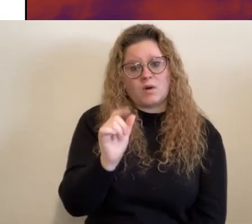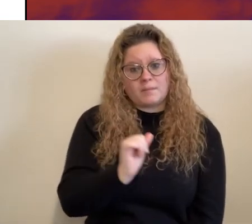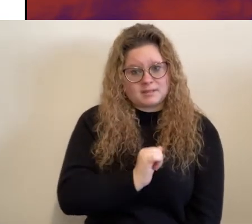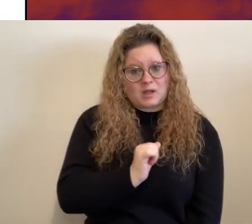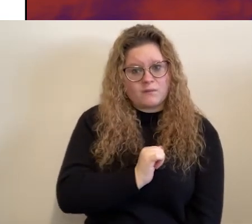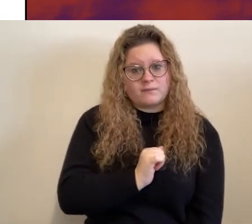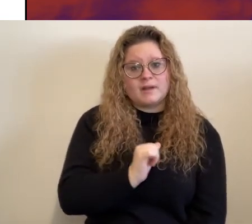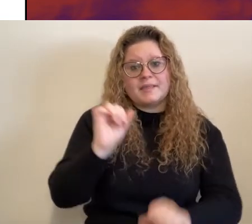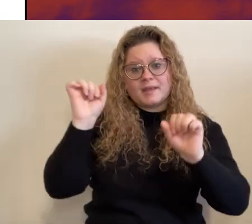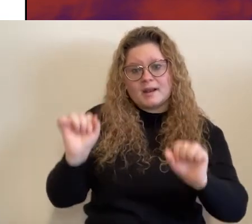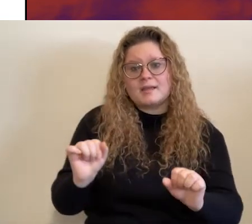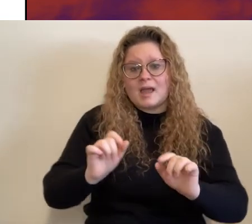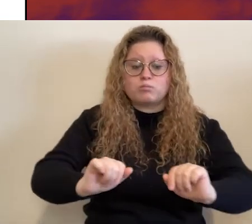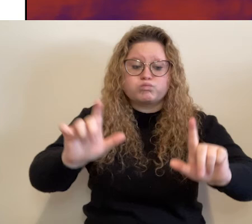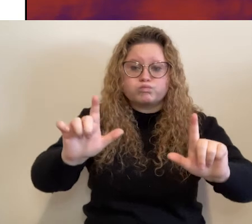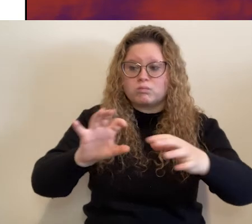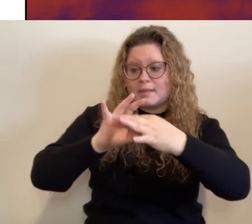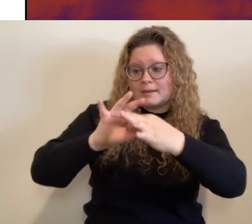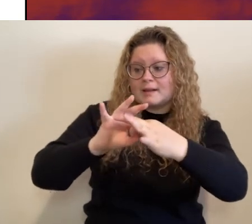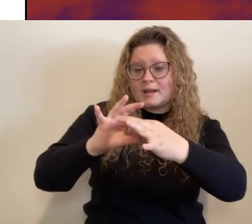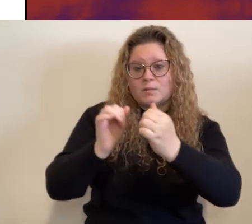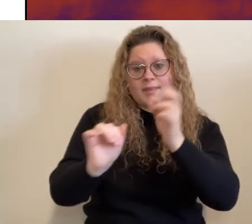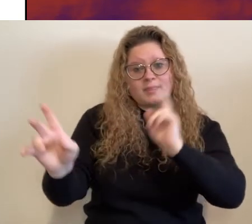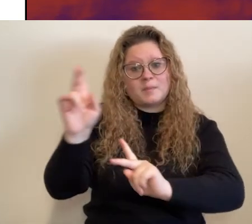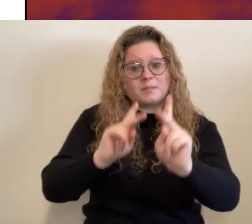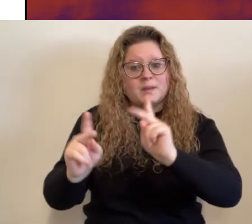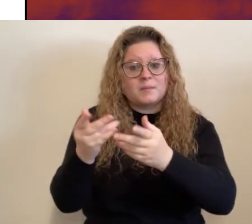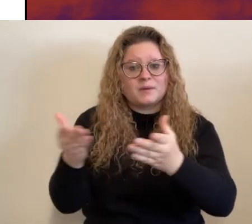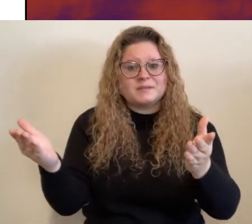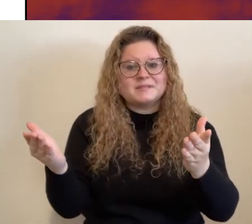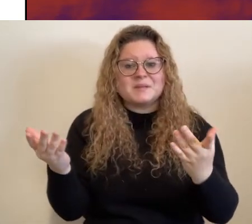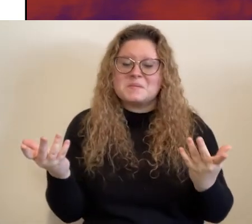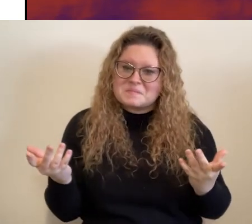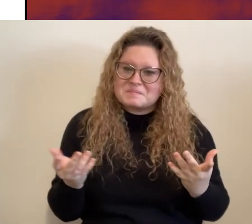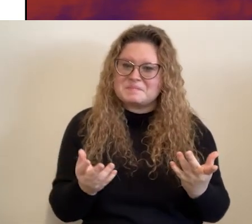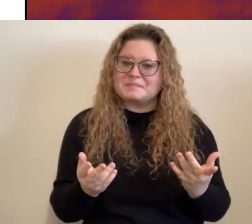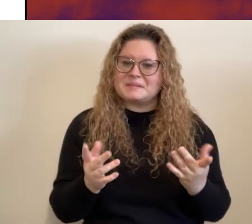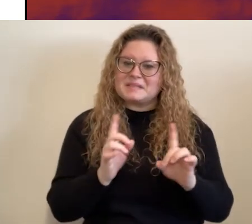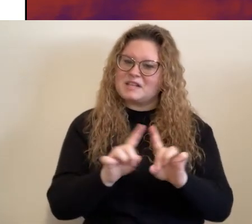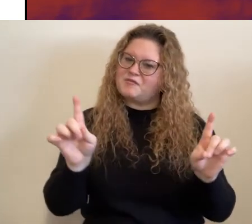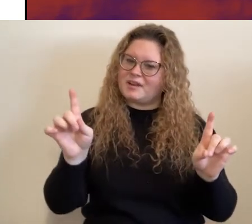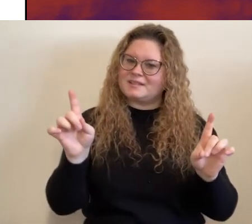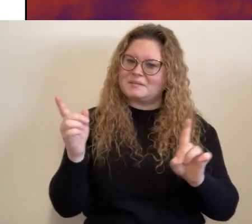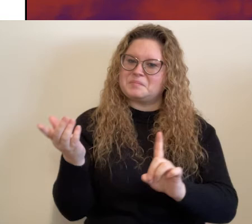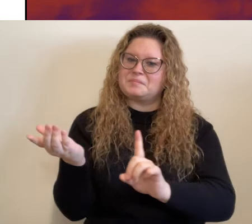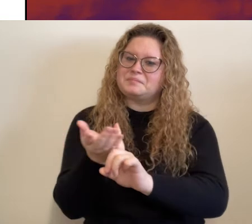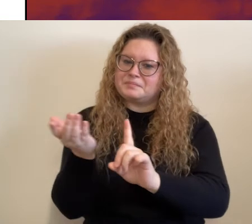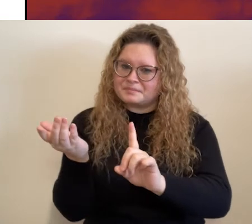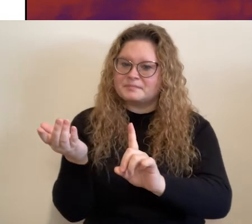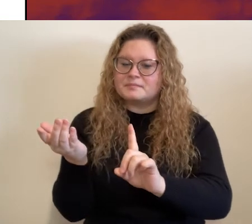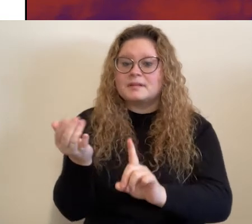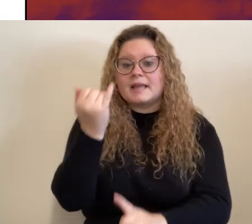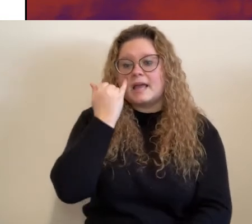build connection. It's a different energy when you're posting in that way than if you're trying to